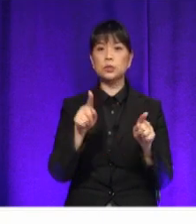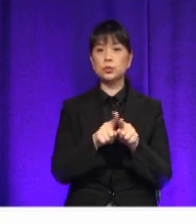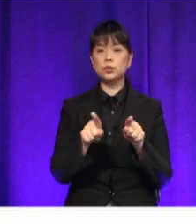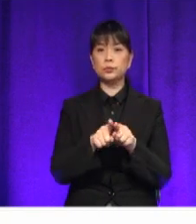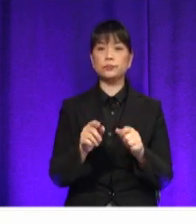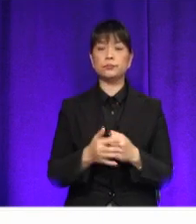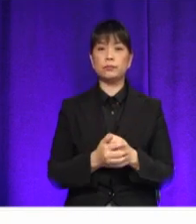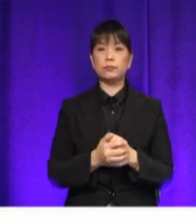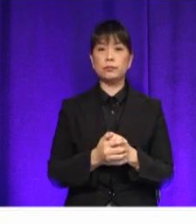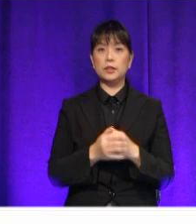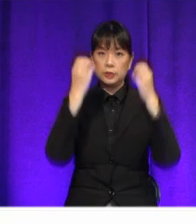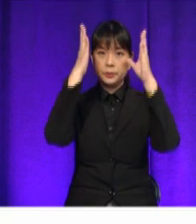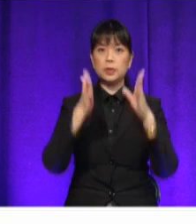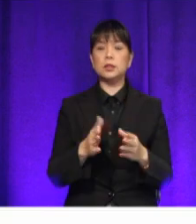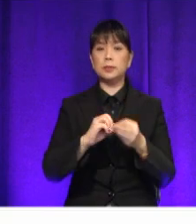Speaker 2.